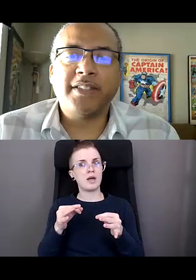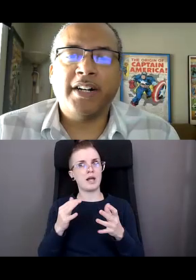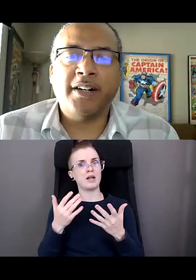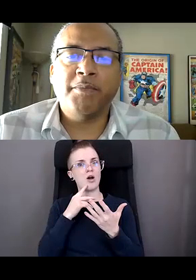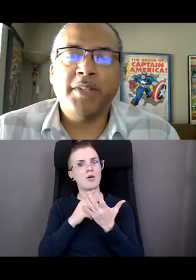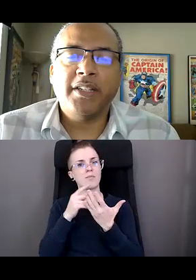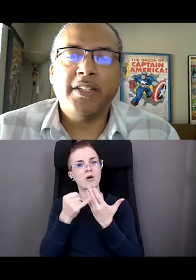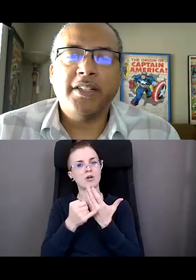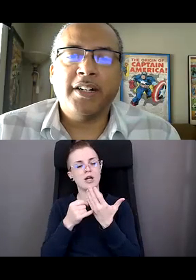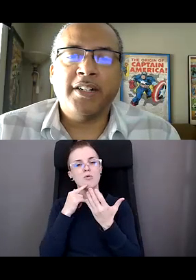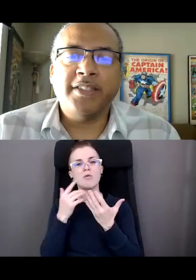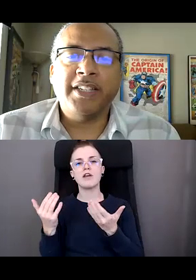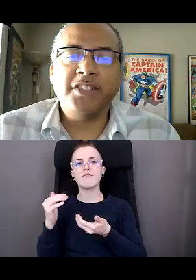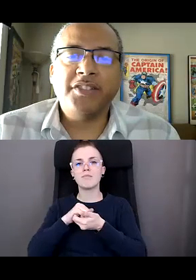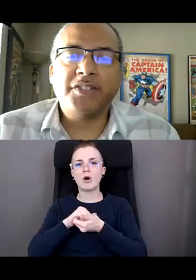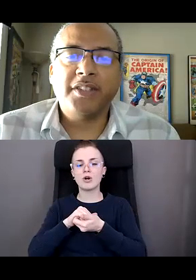with